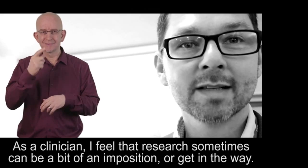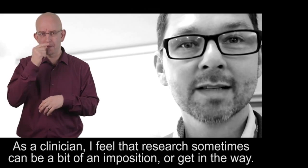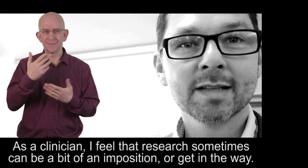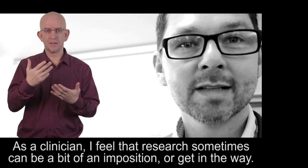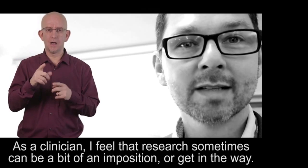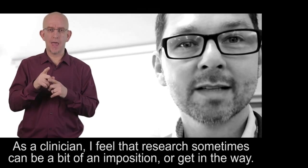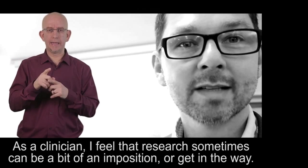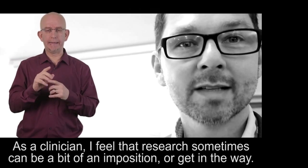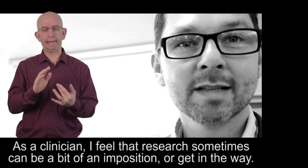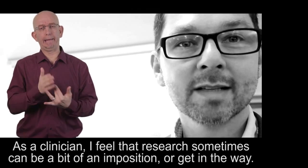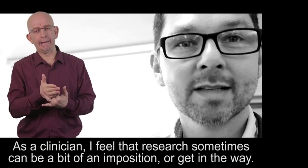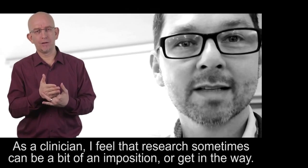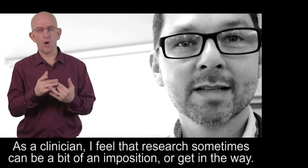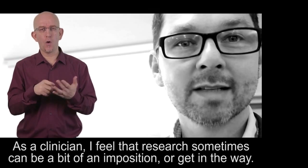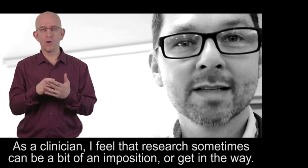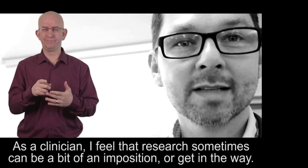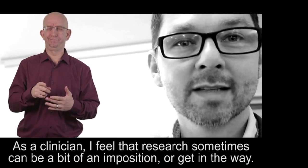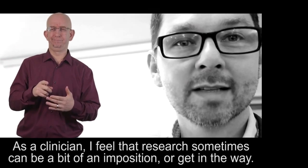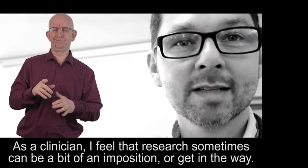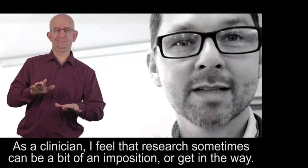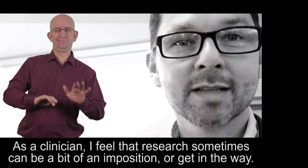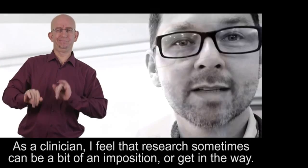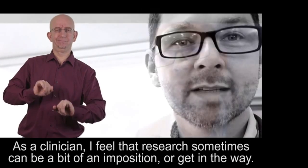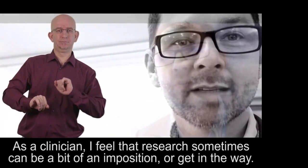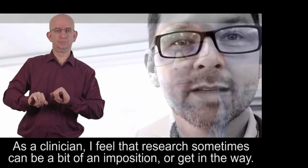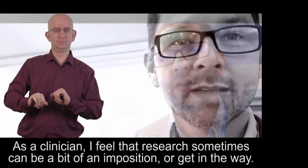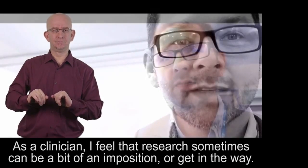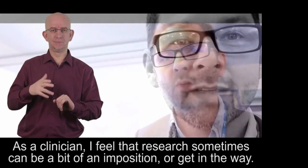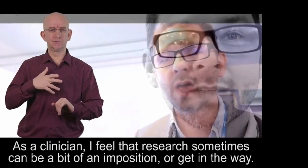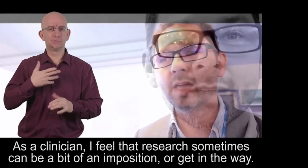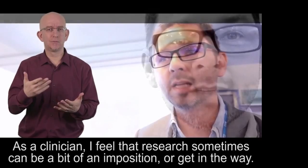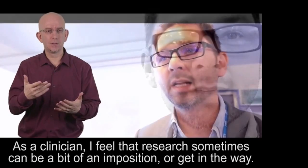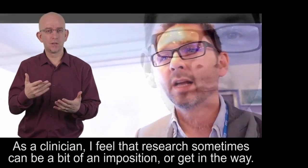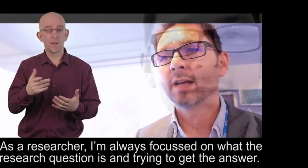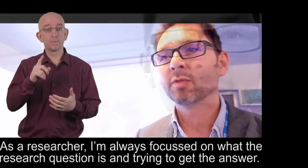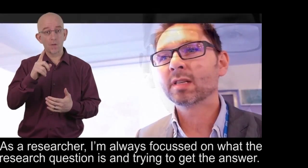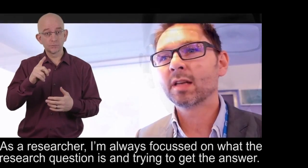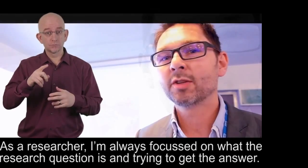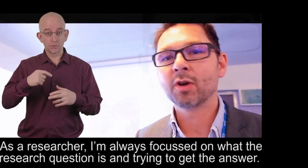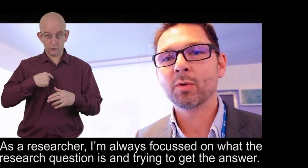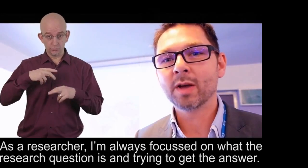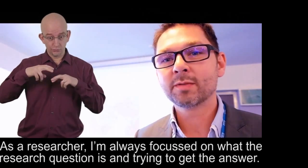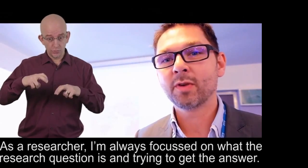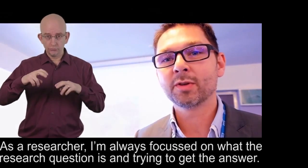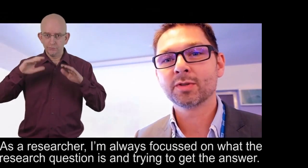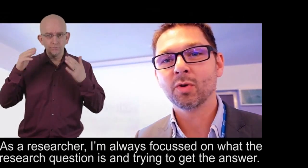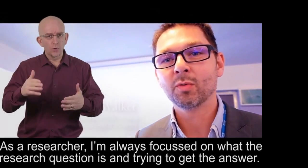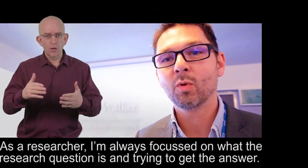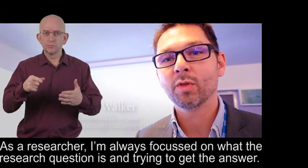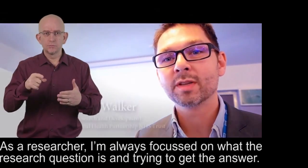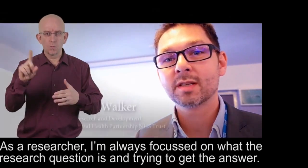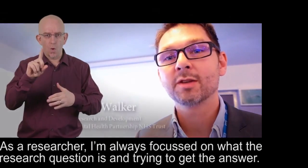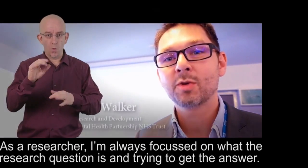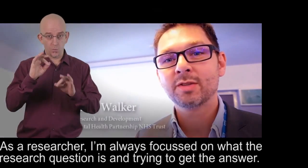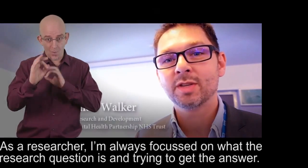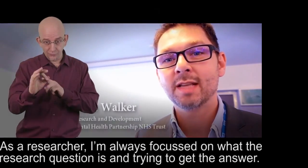that research is a bit of an imposition or can get in the way as a researcher I'm always focused on